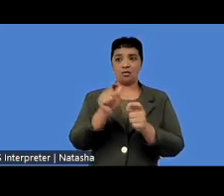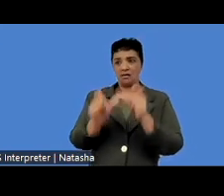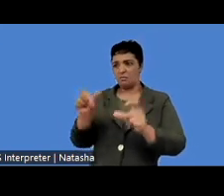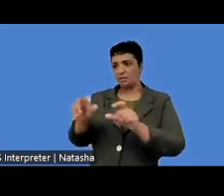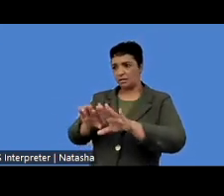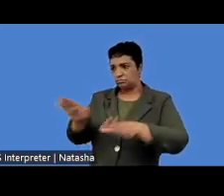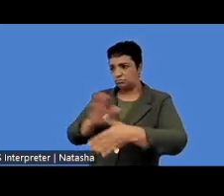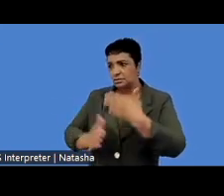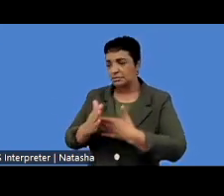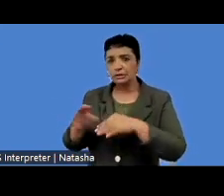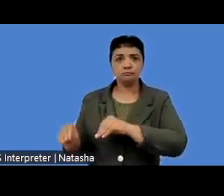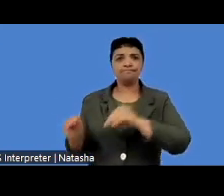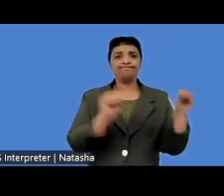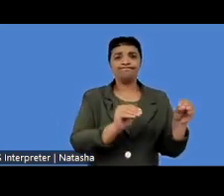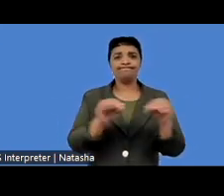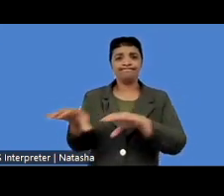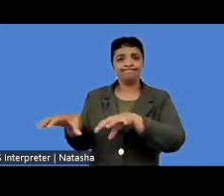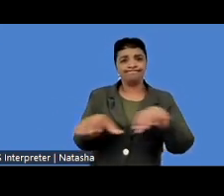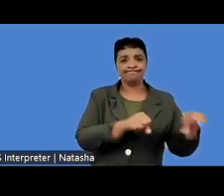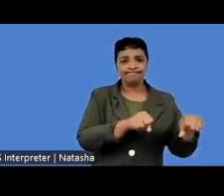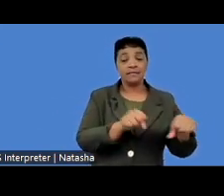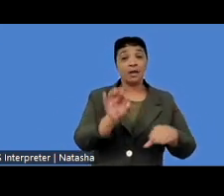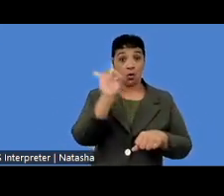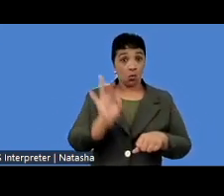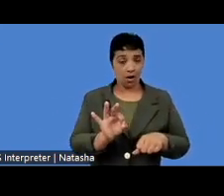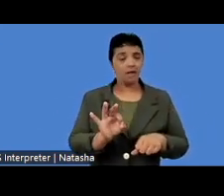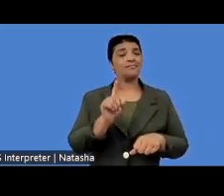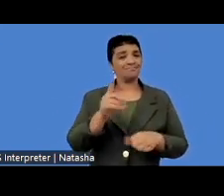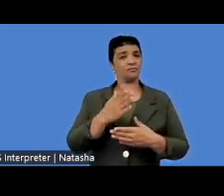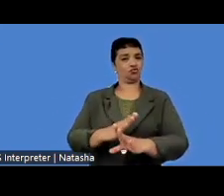children, because one of the conditions